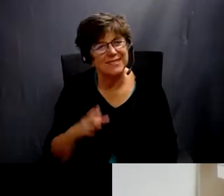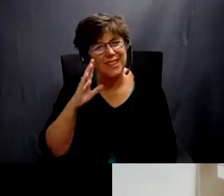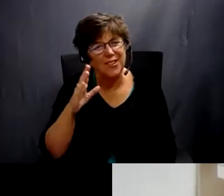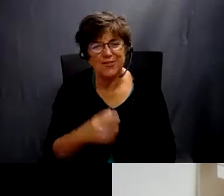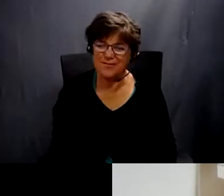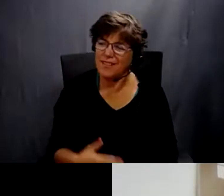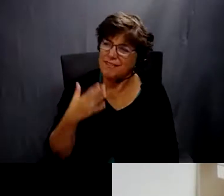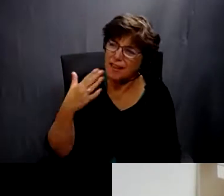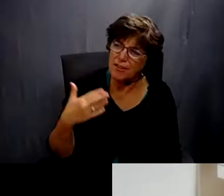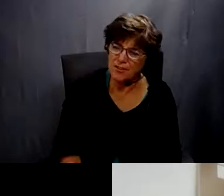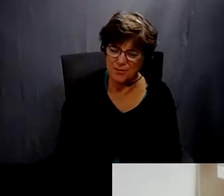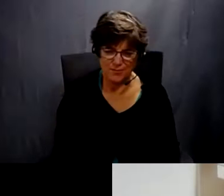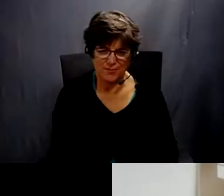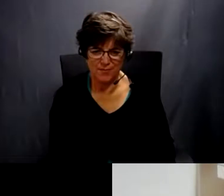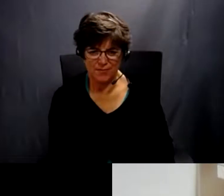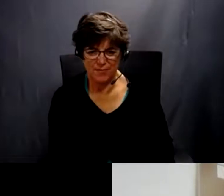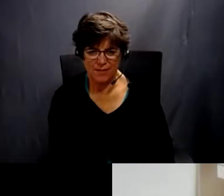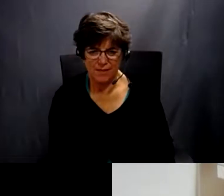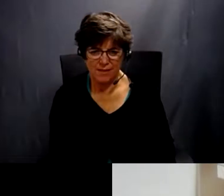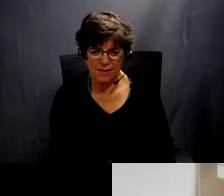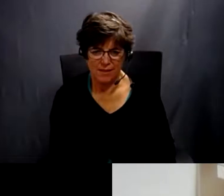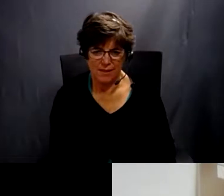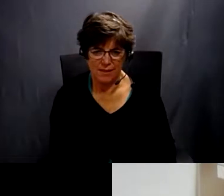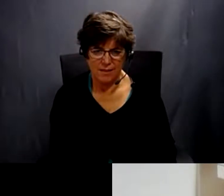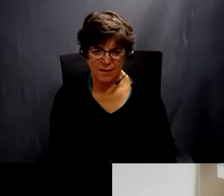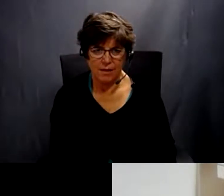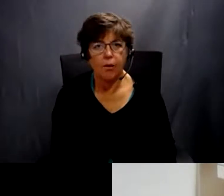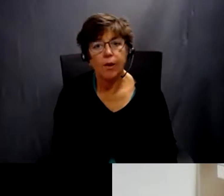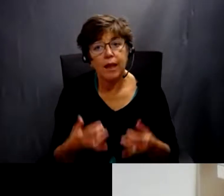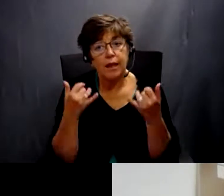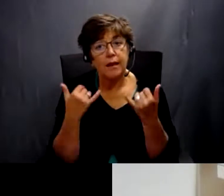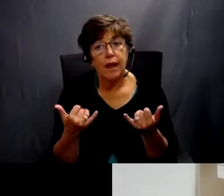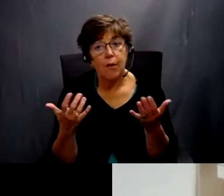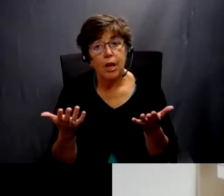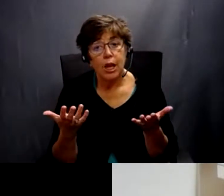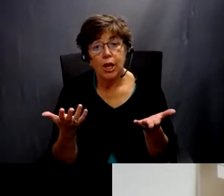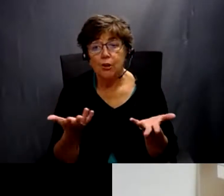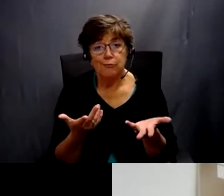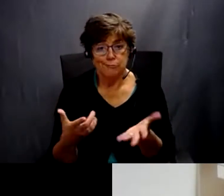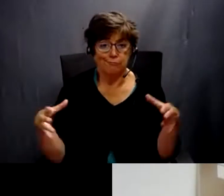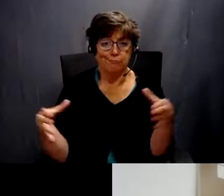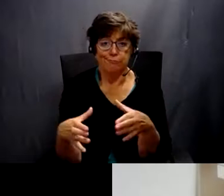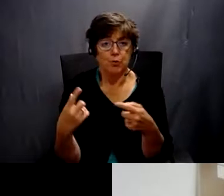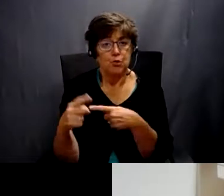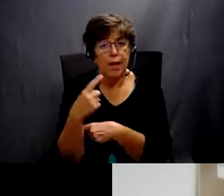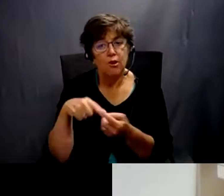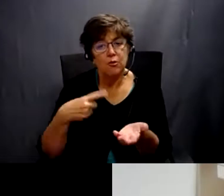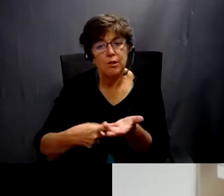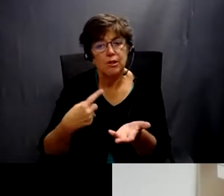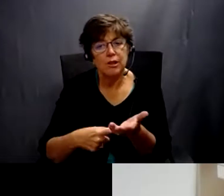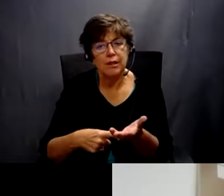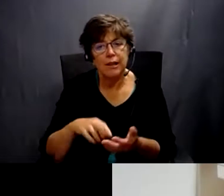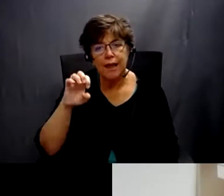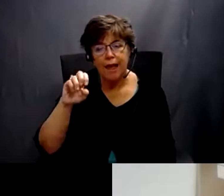you, Brandis. So with that, we are here today to talk about